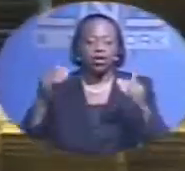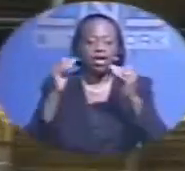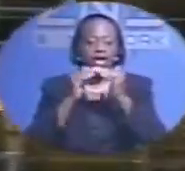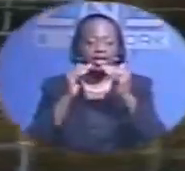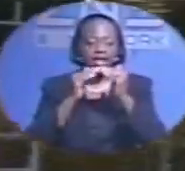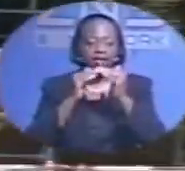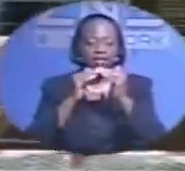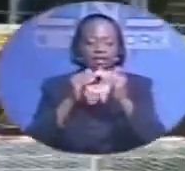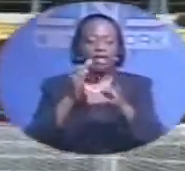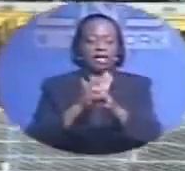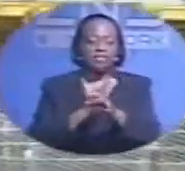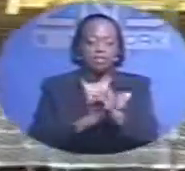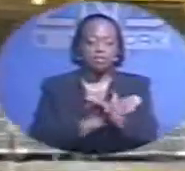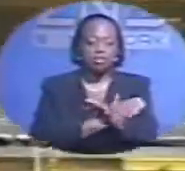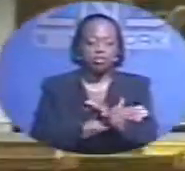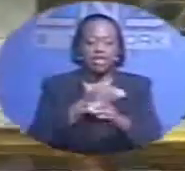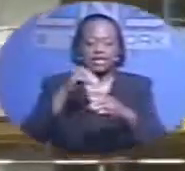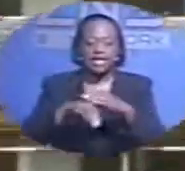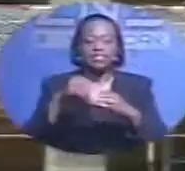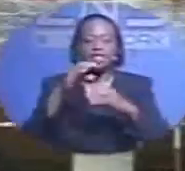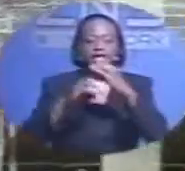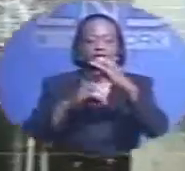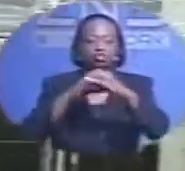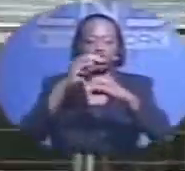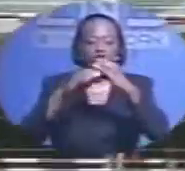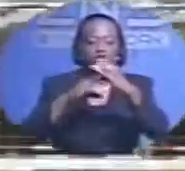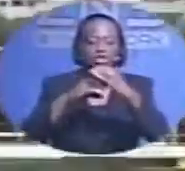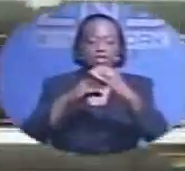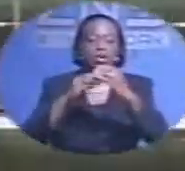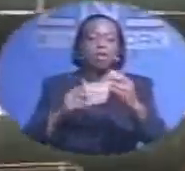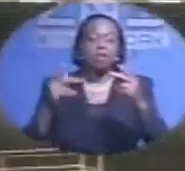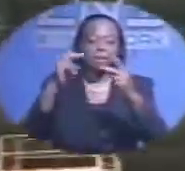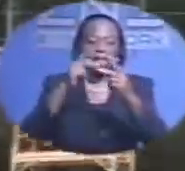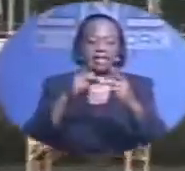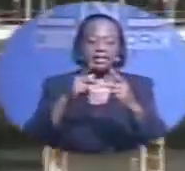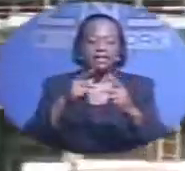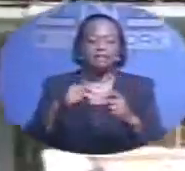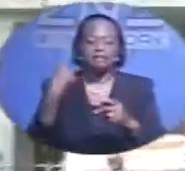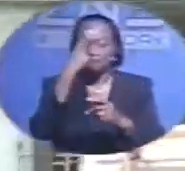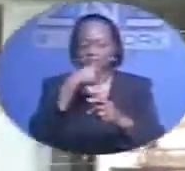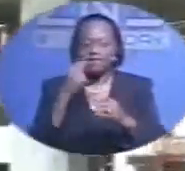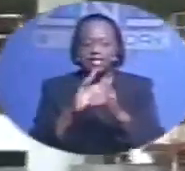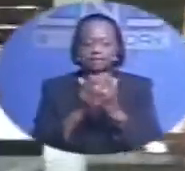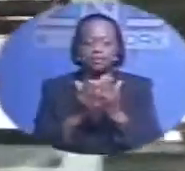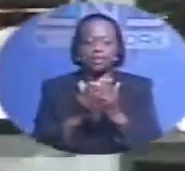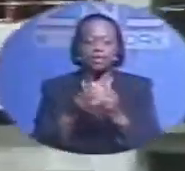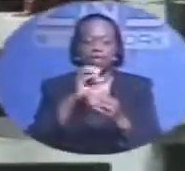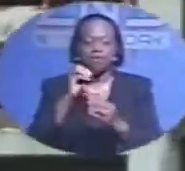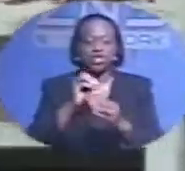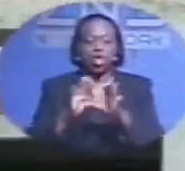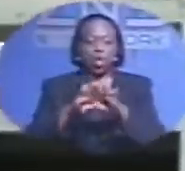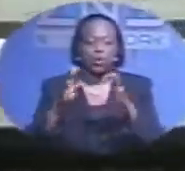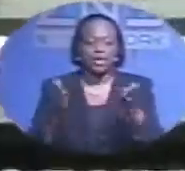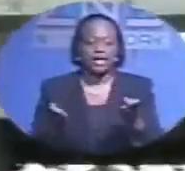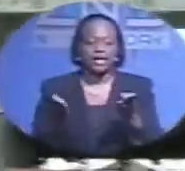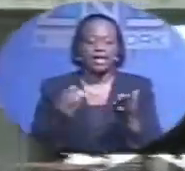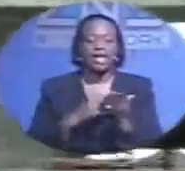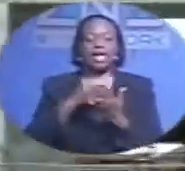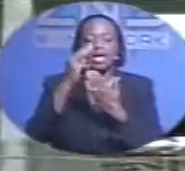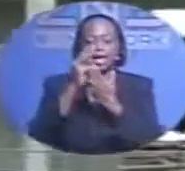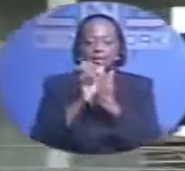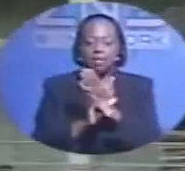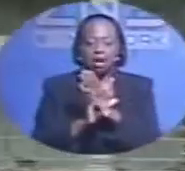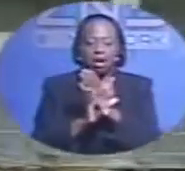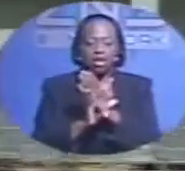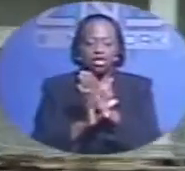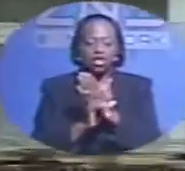sustained progress in Balmar's construction and propels the resort on pace for its official opening. Now in March, the last of the 6,100